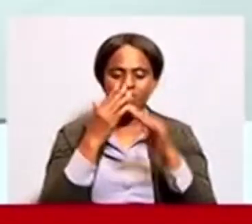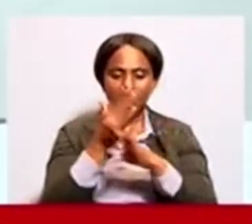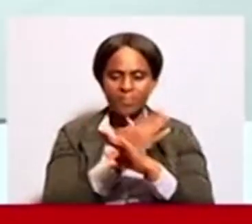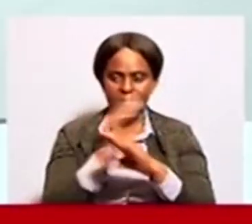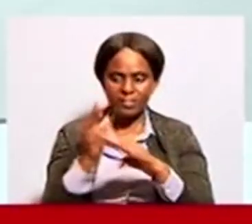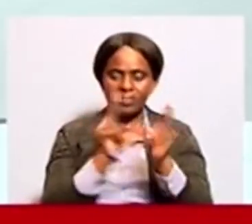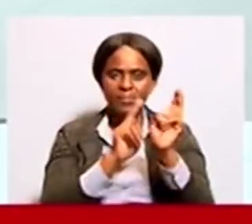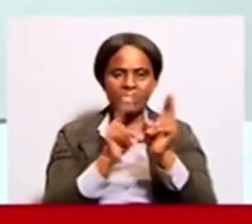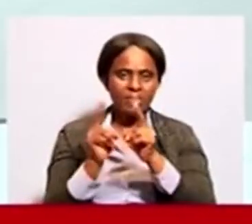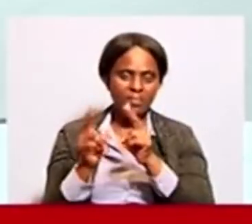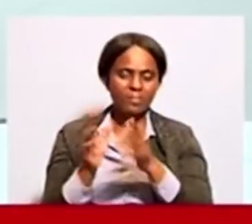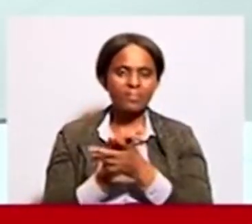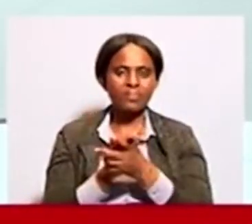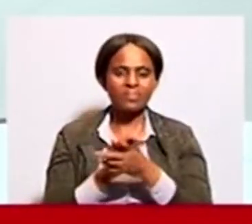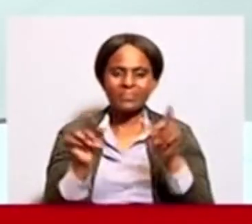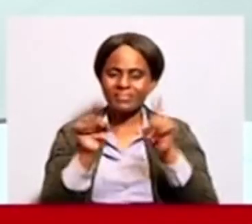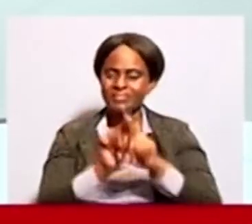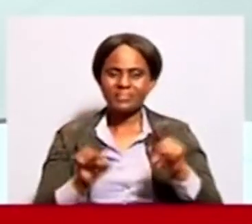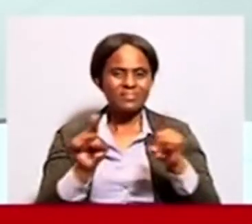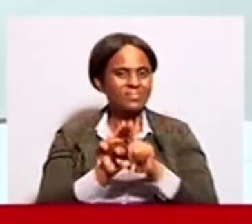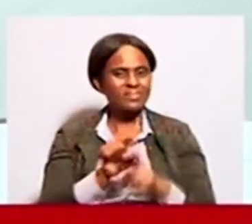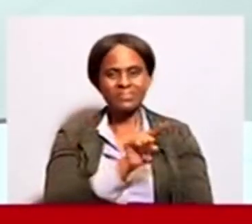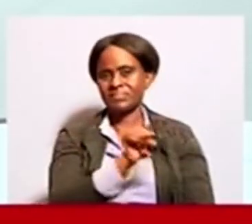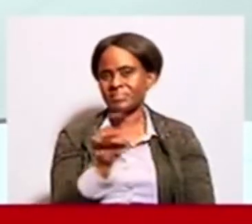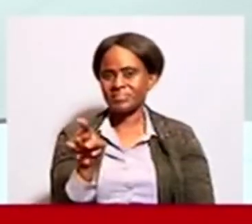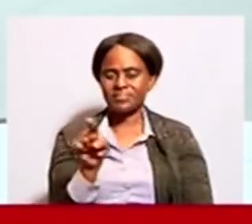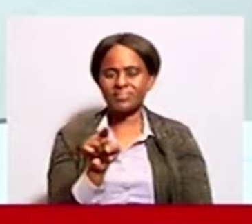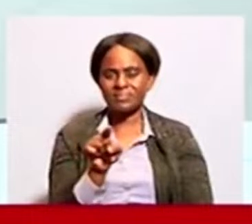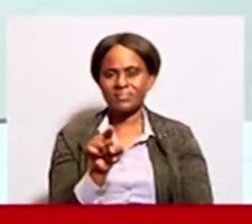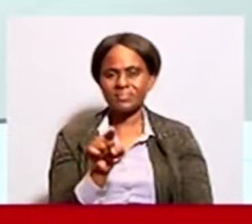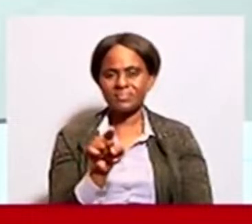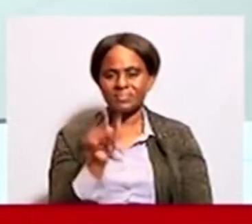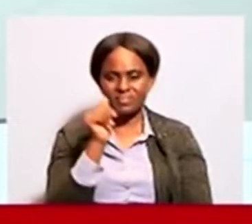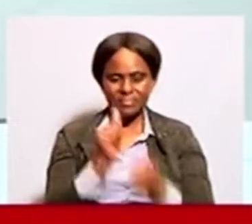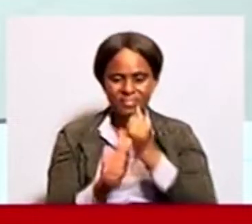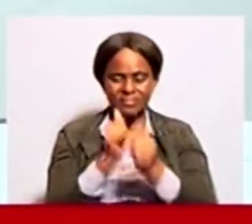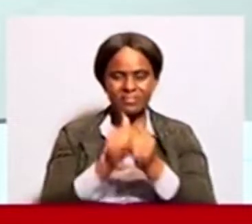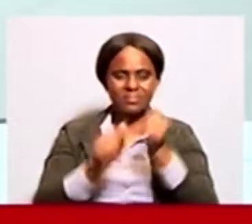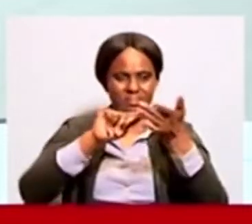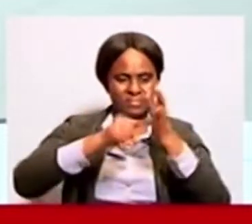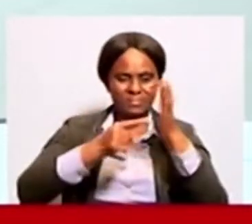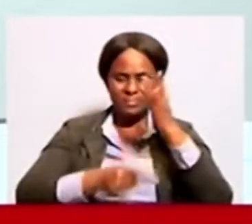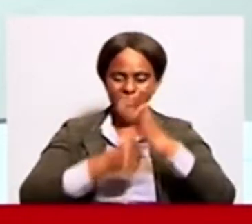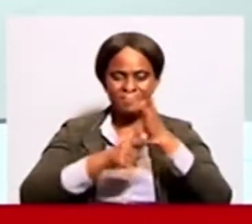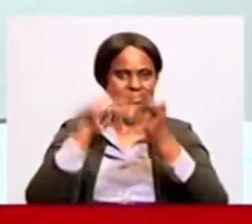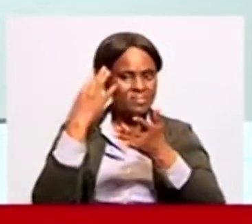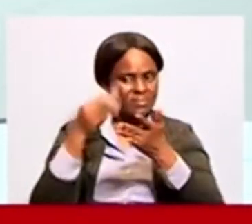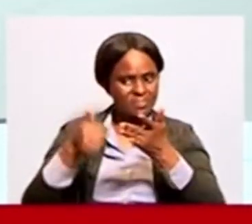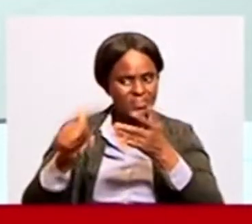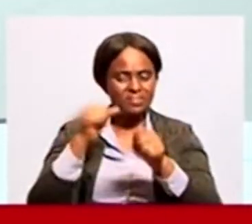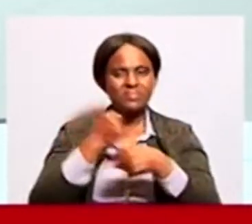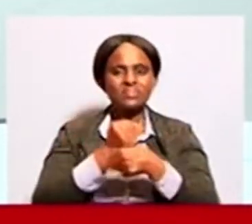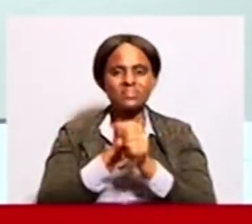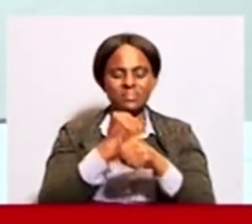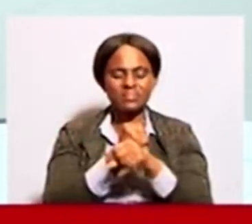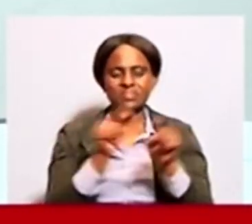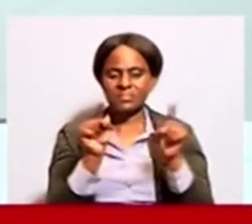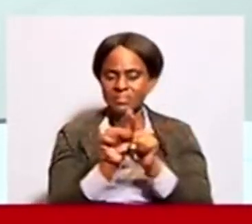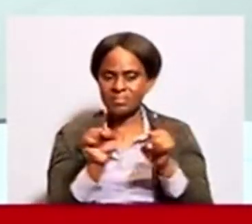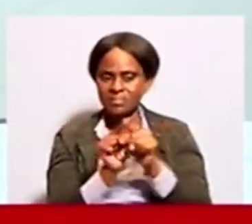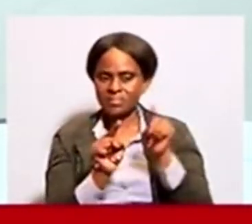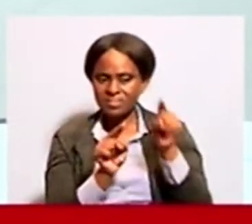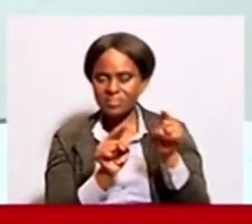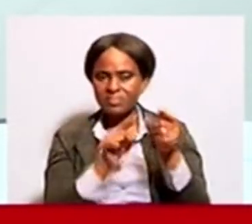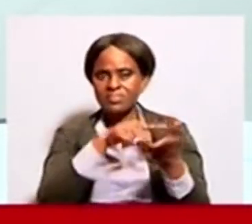respond on the same, at which point, Town Clerk, did you make this